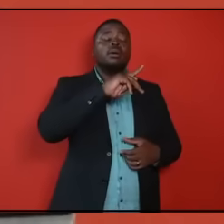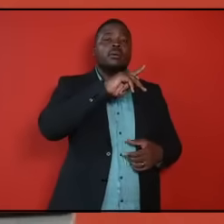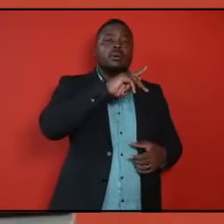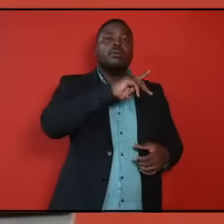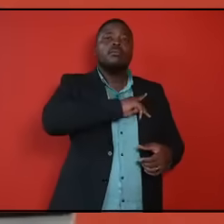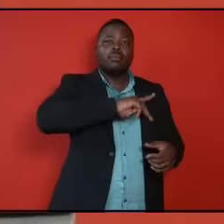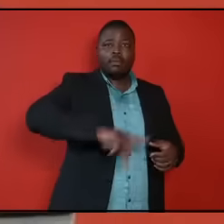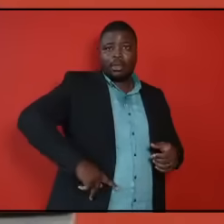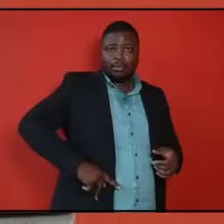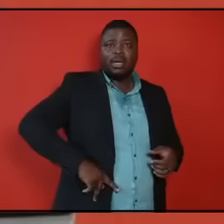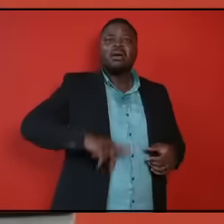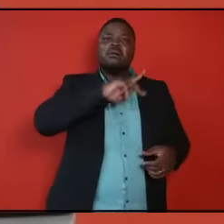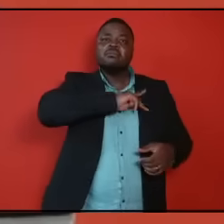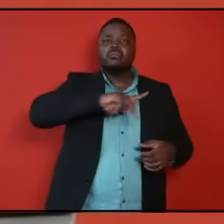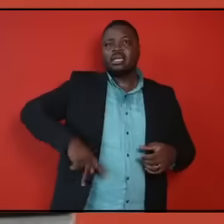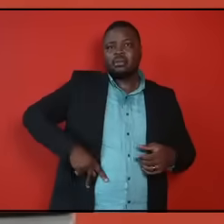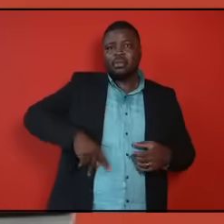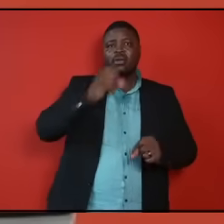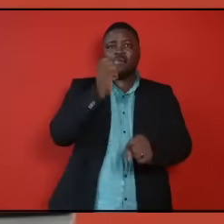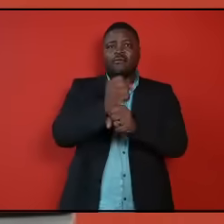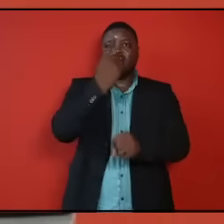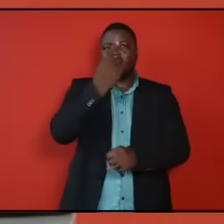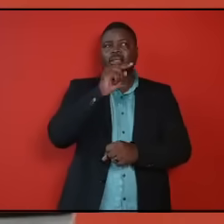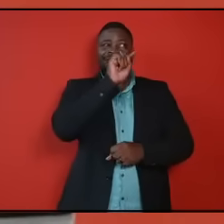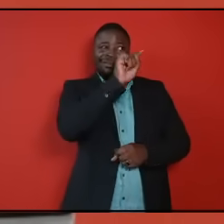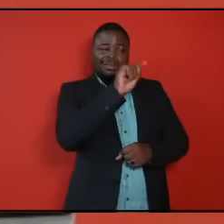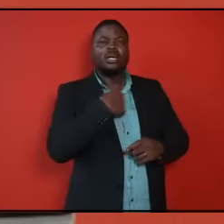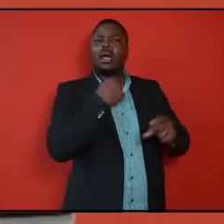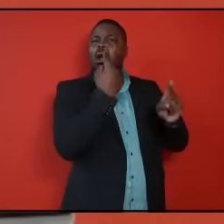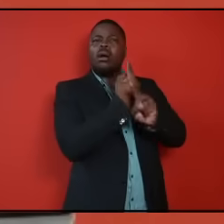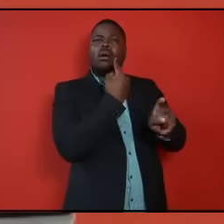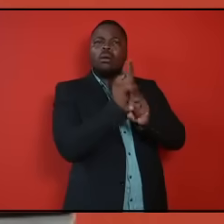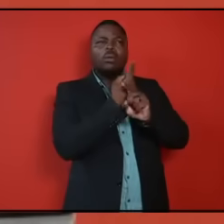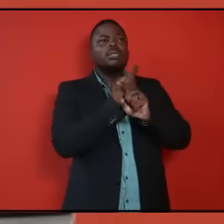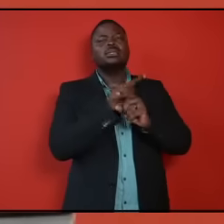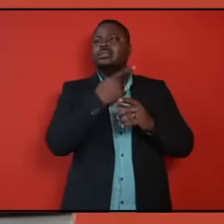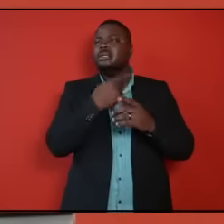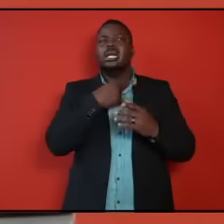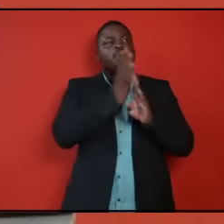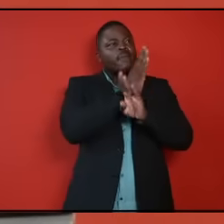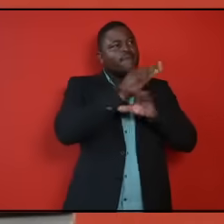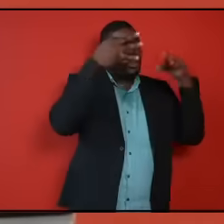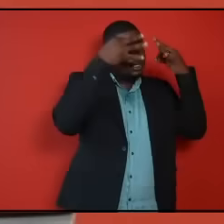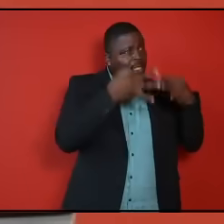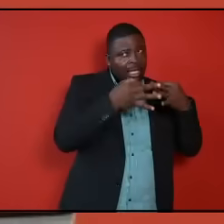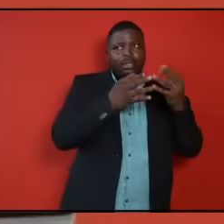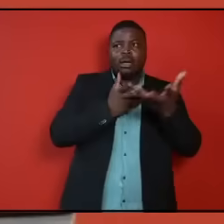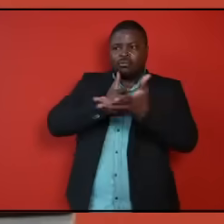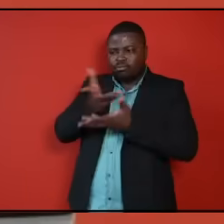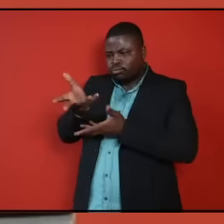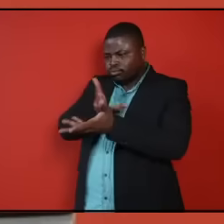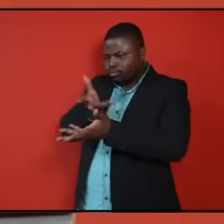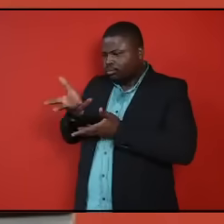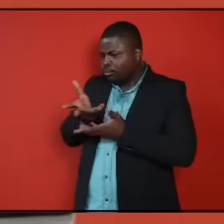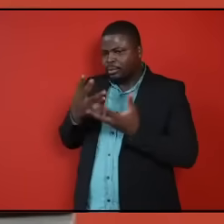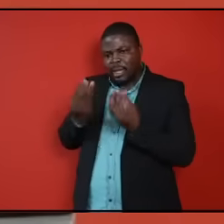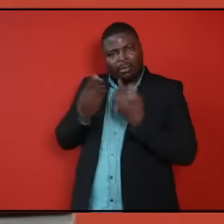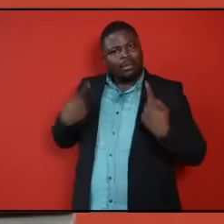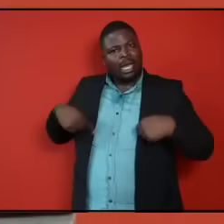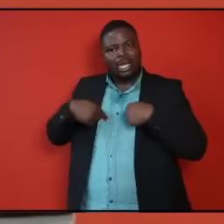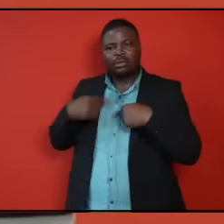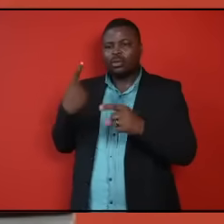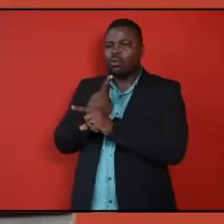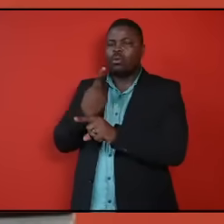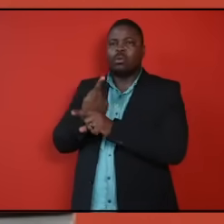in permanent consultation with all the stakeholders. But the rest, and the downfall of the ANC,